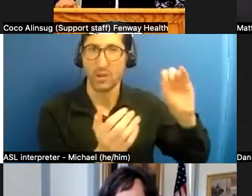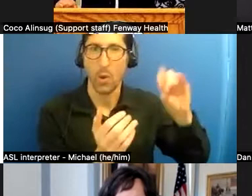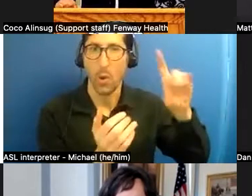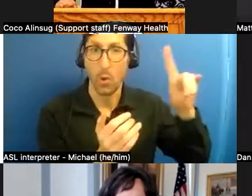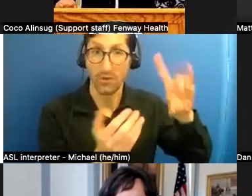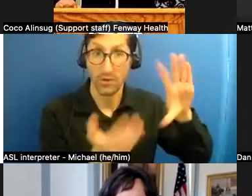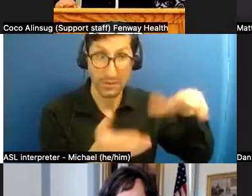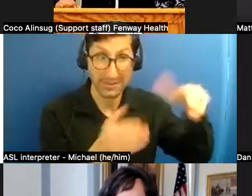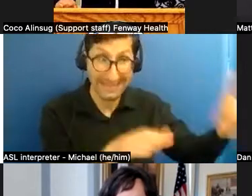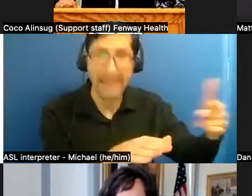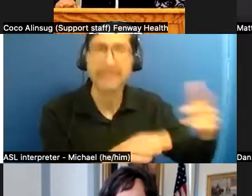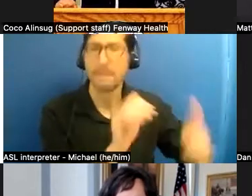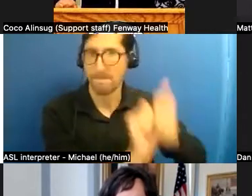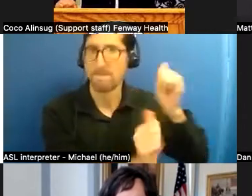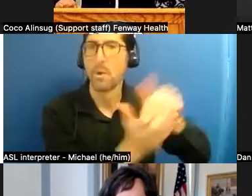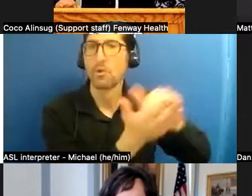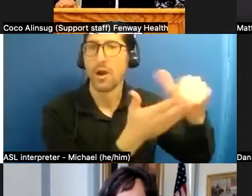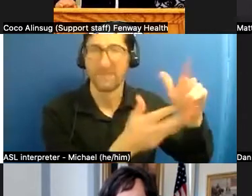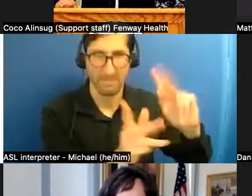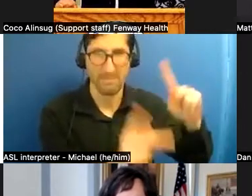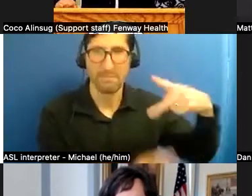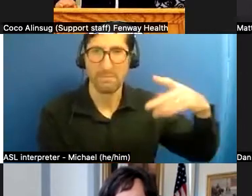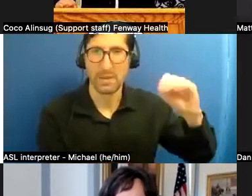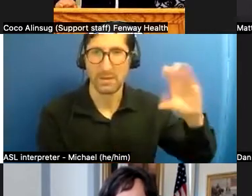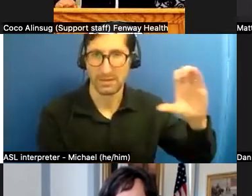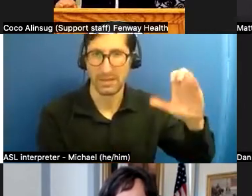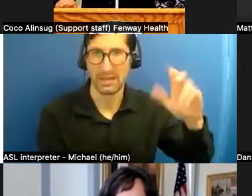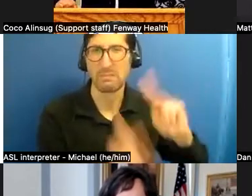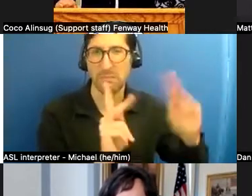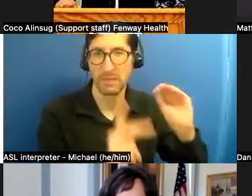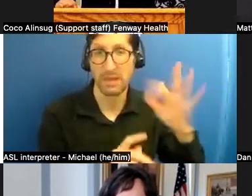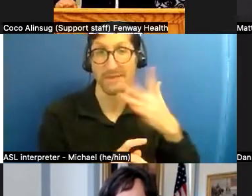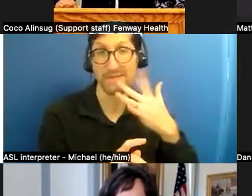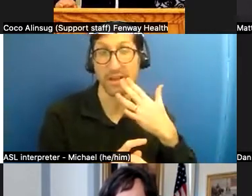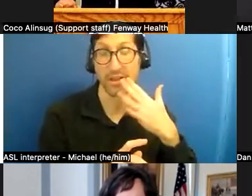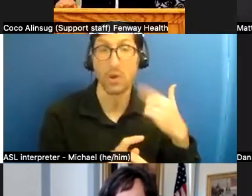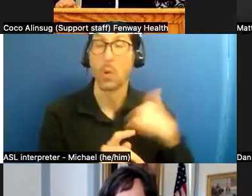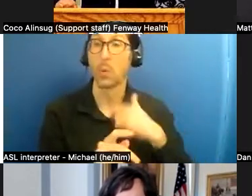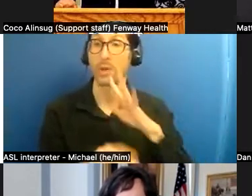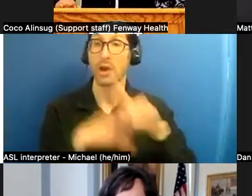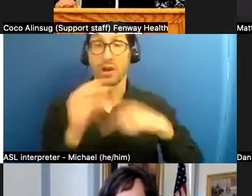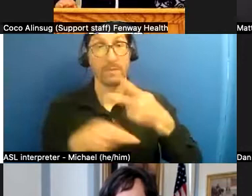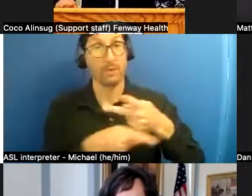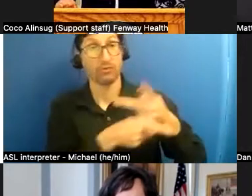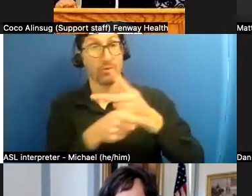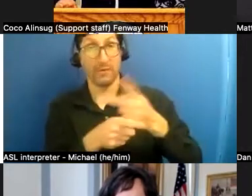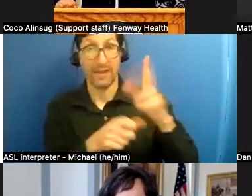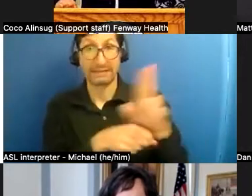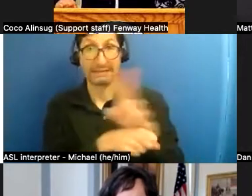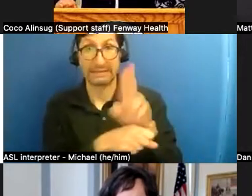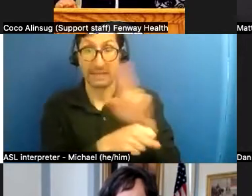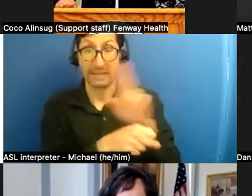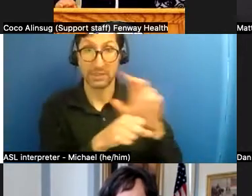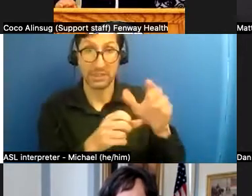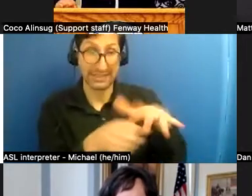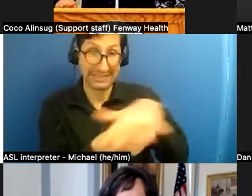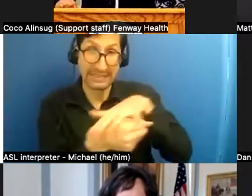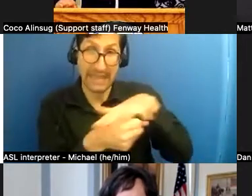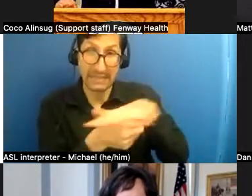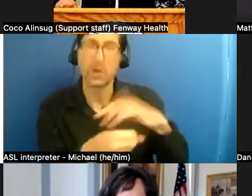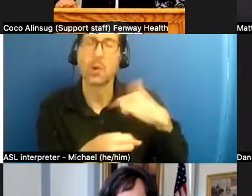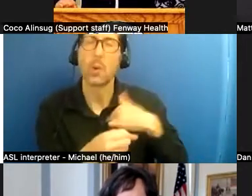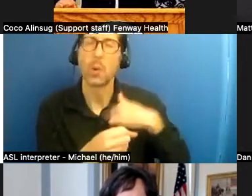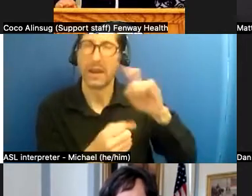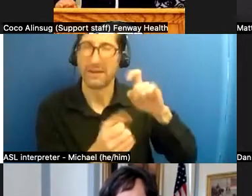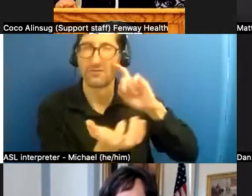color today. It's important when we have these discussions around supervised consumption sites to acknowledge the high cost that communities of color